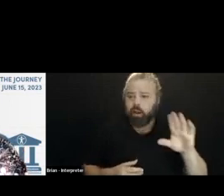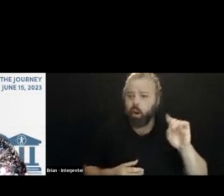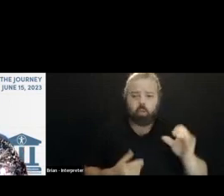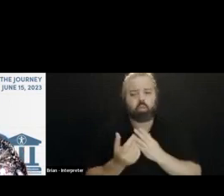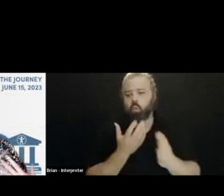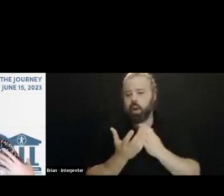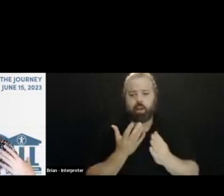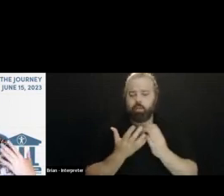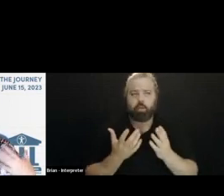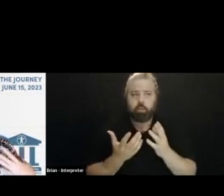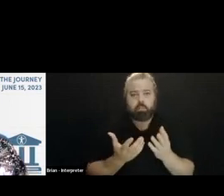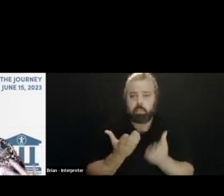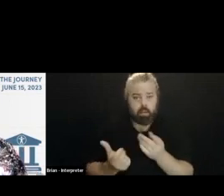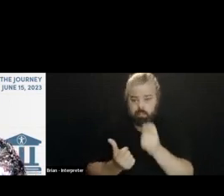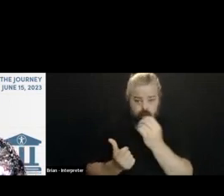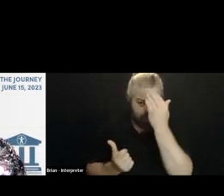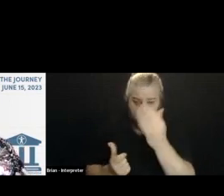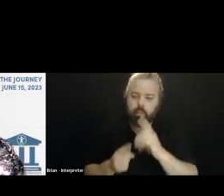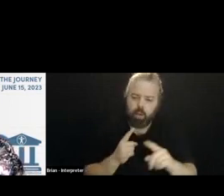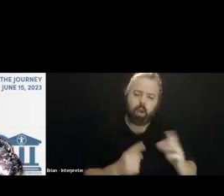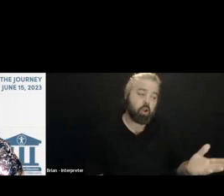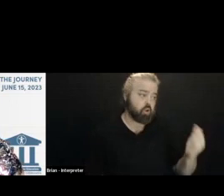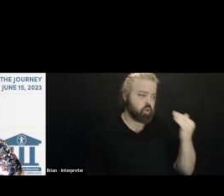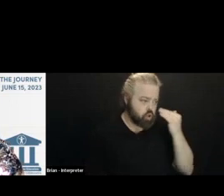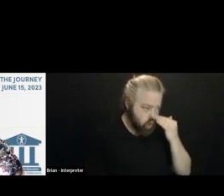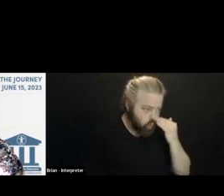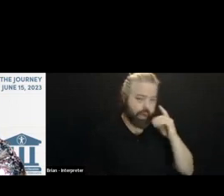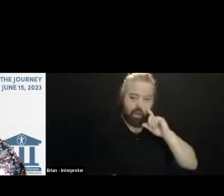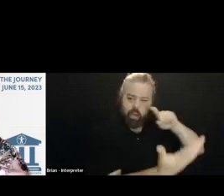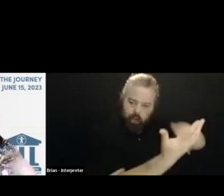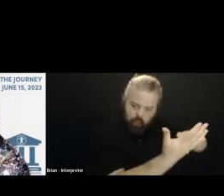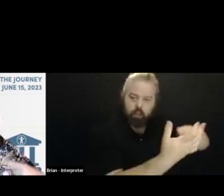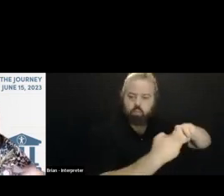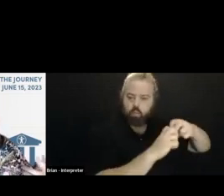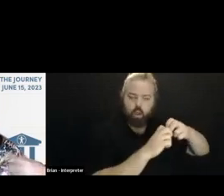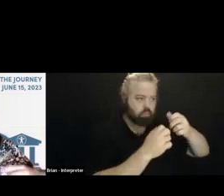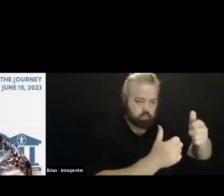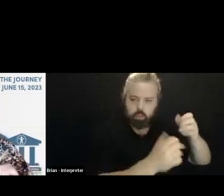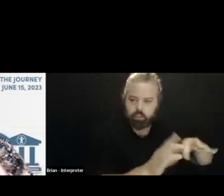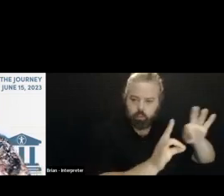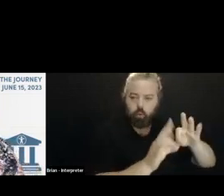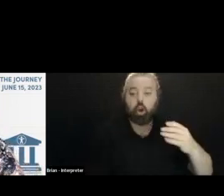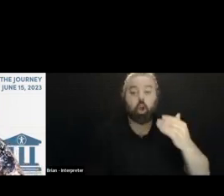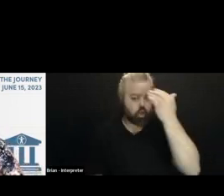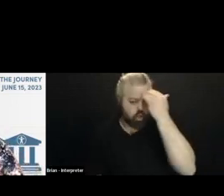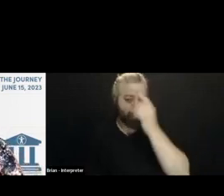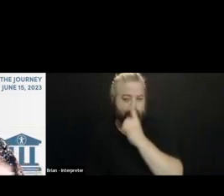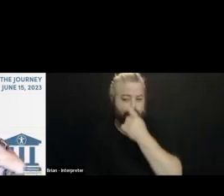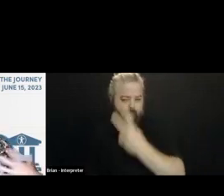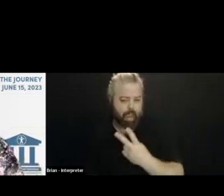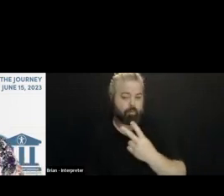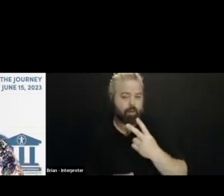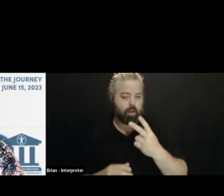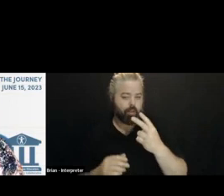that there are problems is important. Knowing is half the battle. If you know, you know. So,